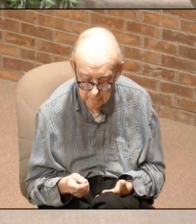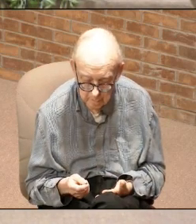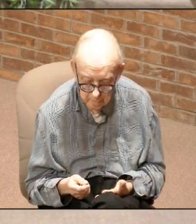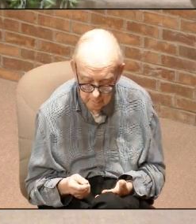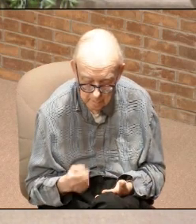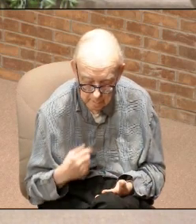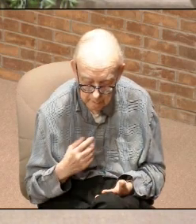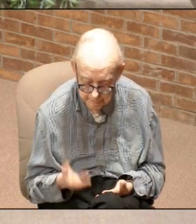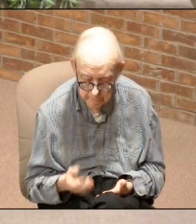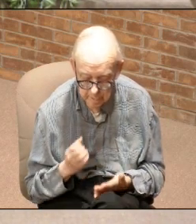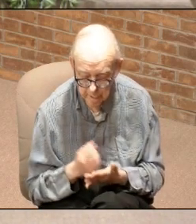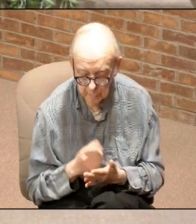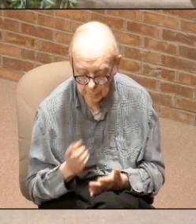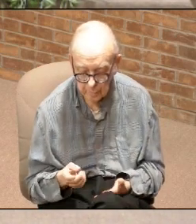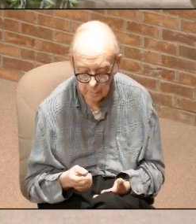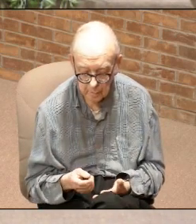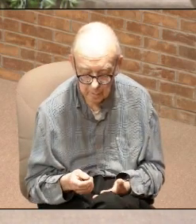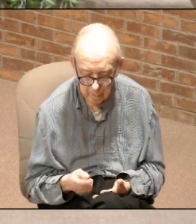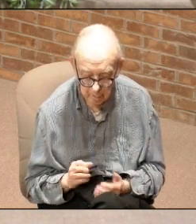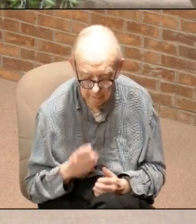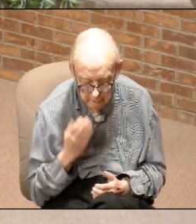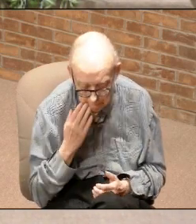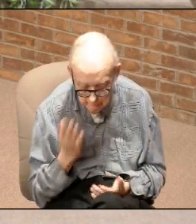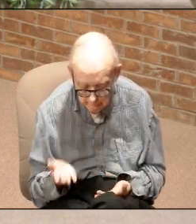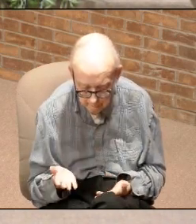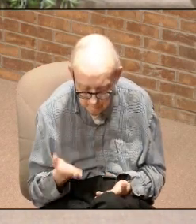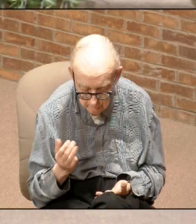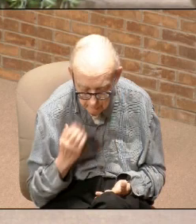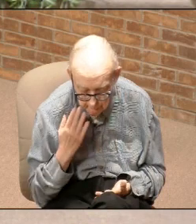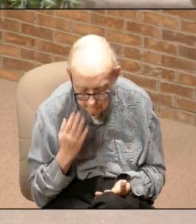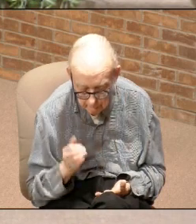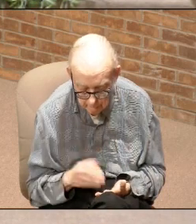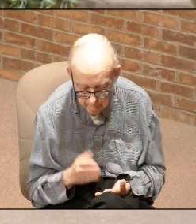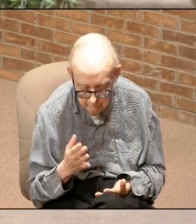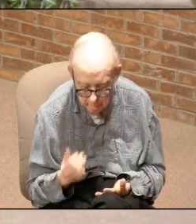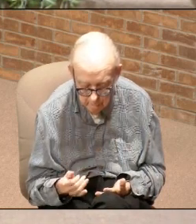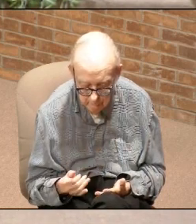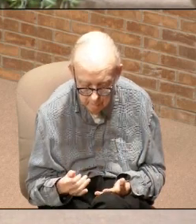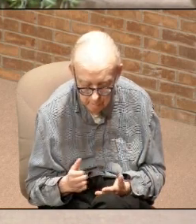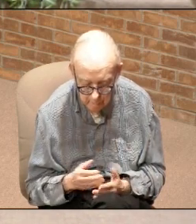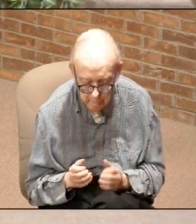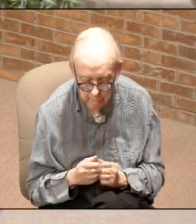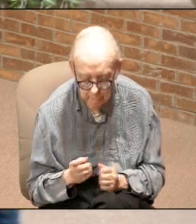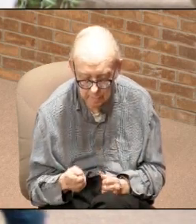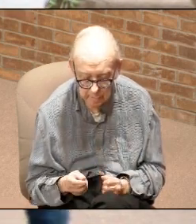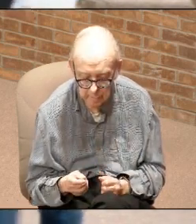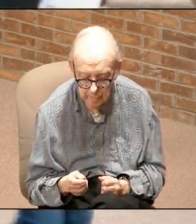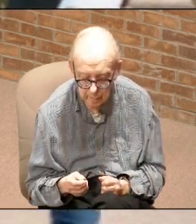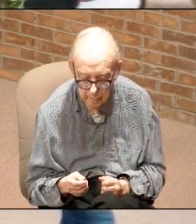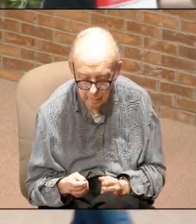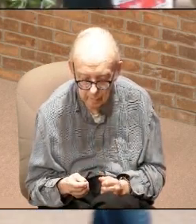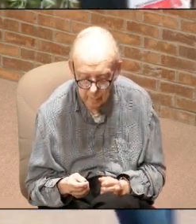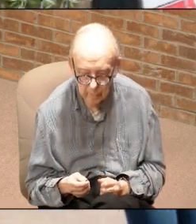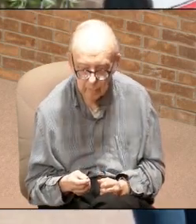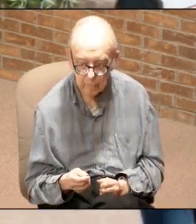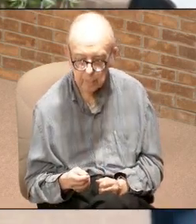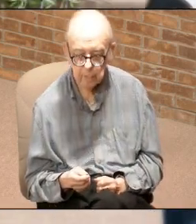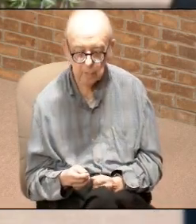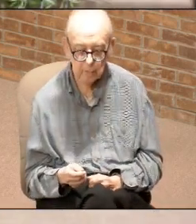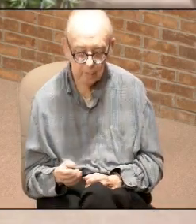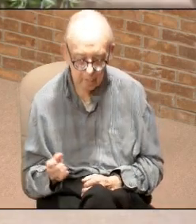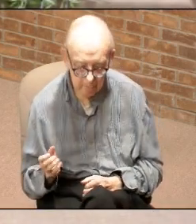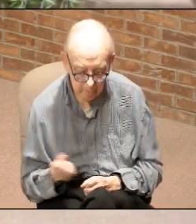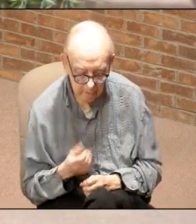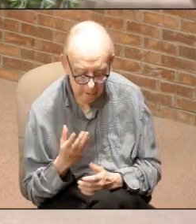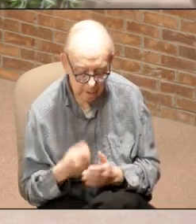i'm here to help how do i know and why do i know that because let me share this with you i